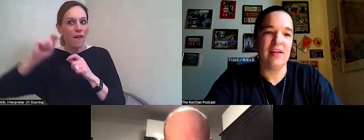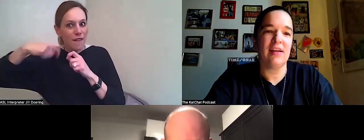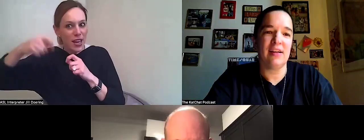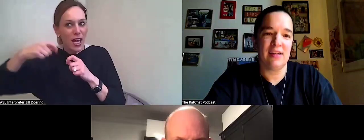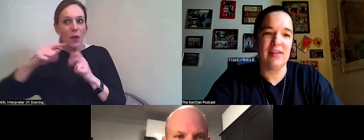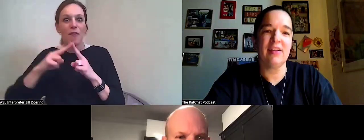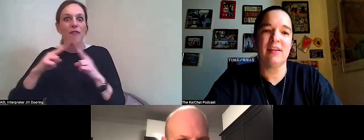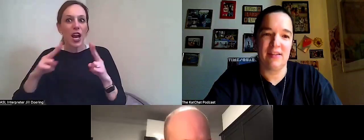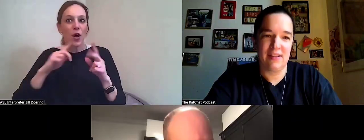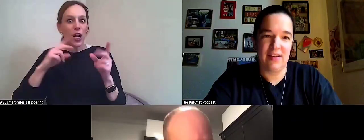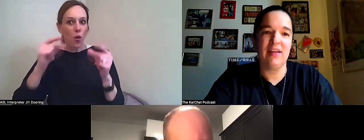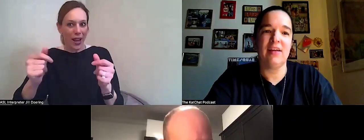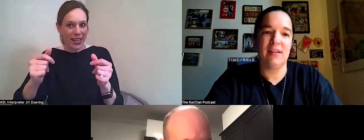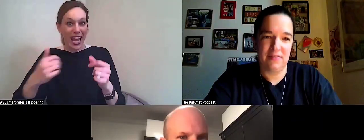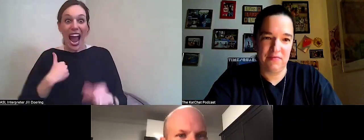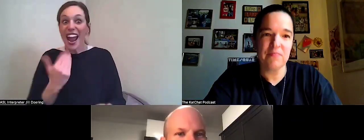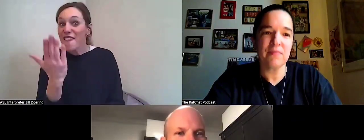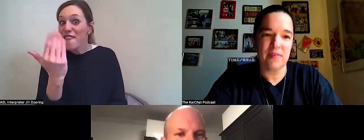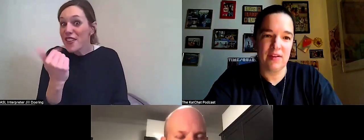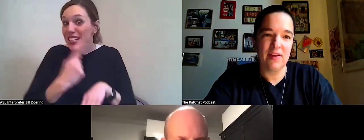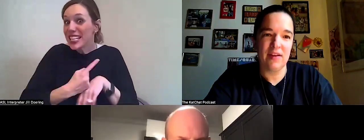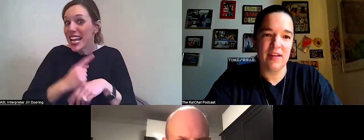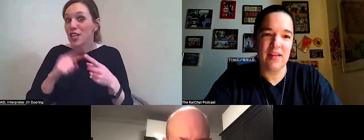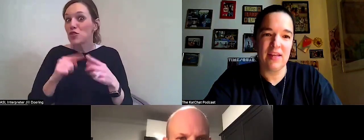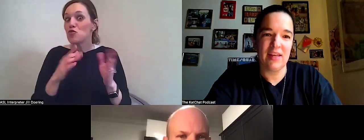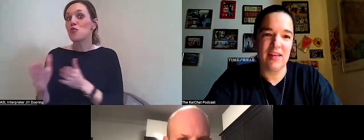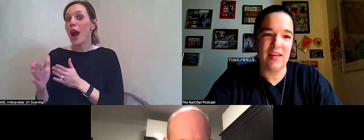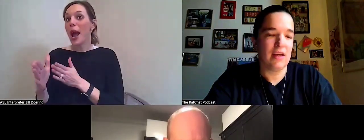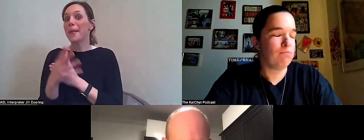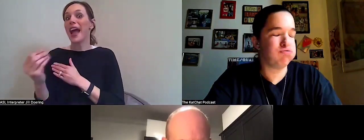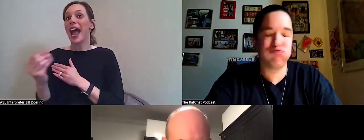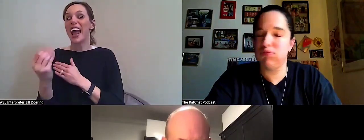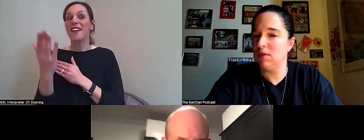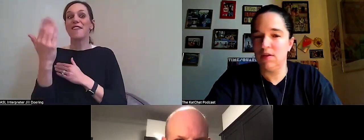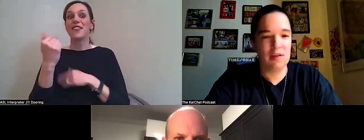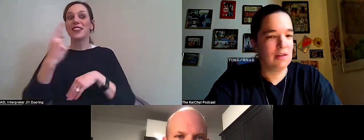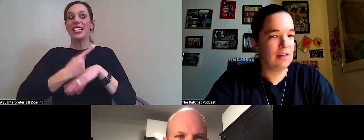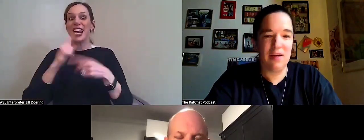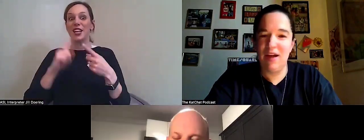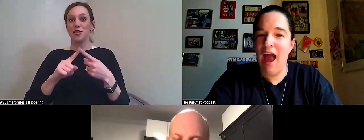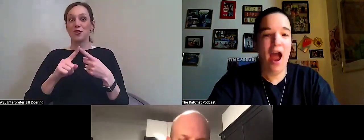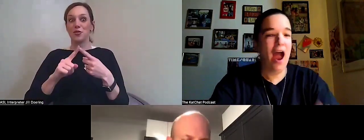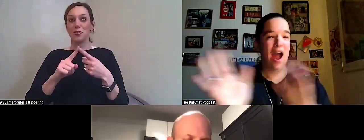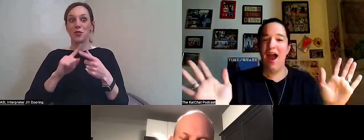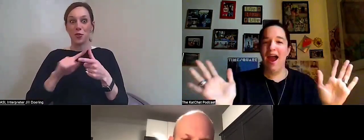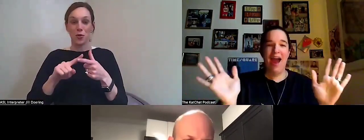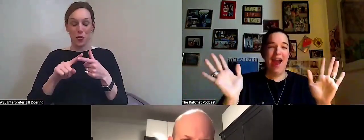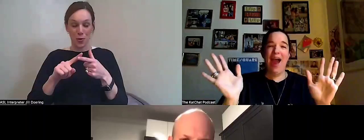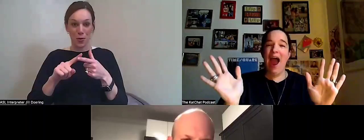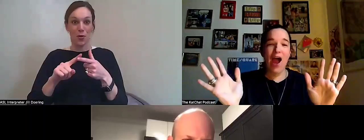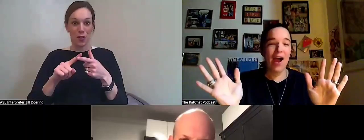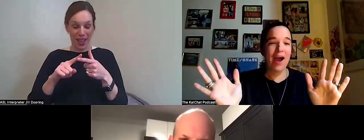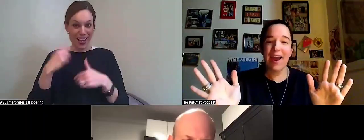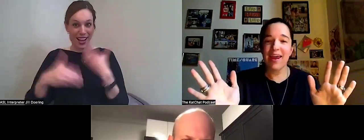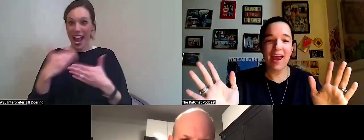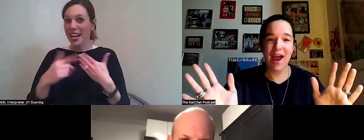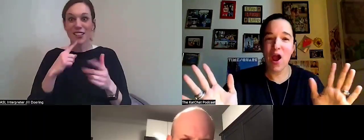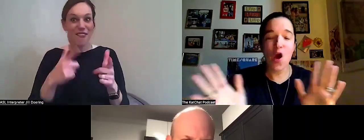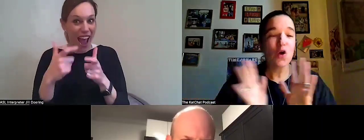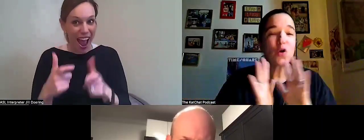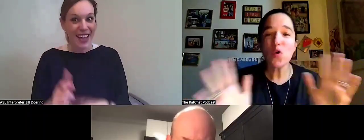15 days to prep and then 15 days to shoot. and it's so